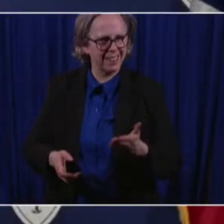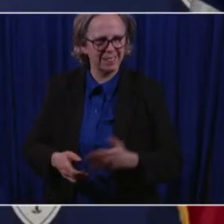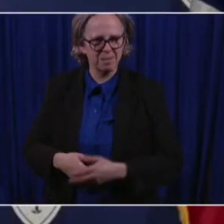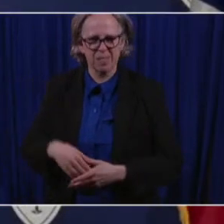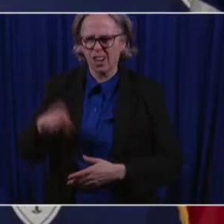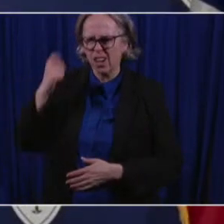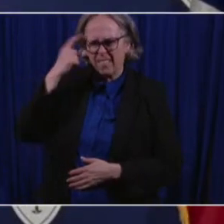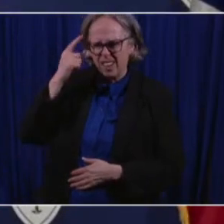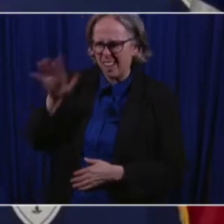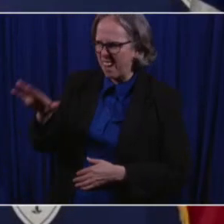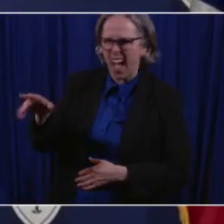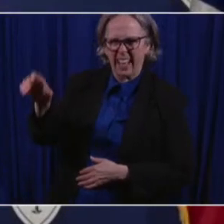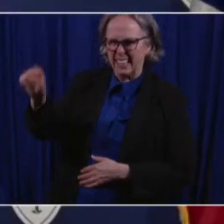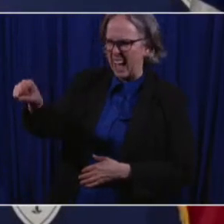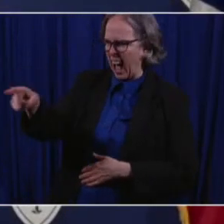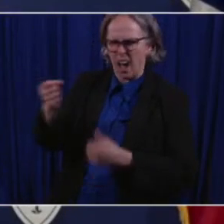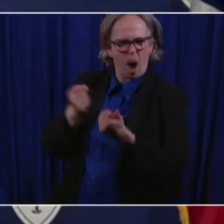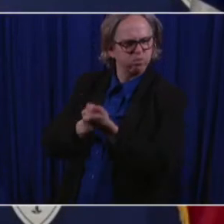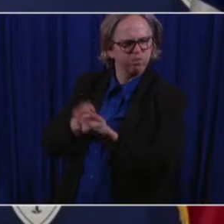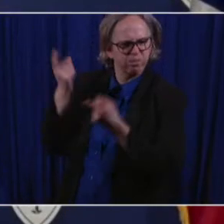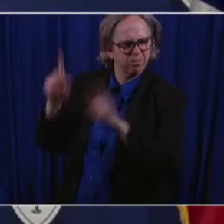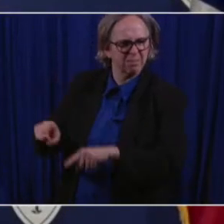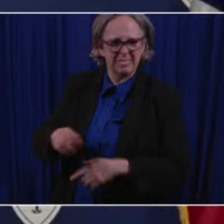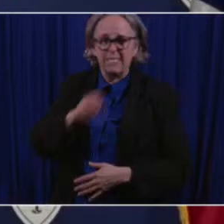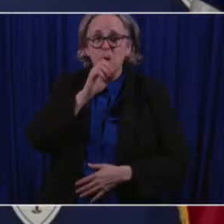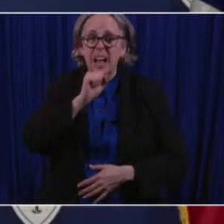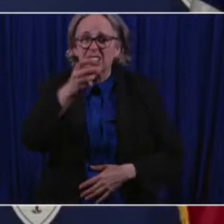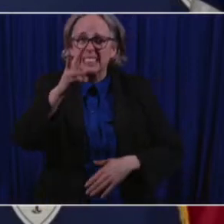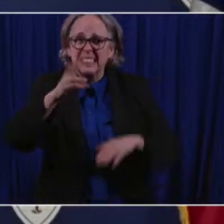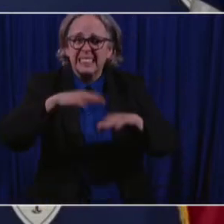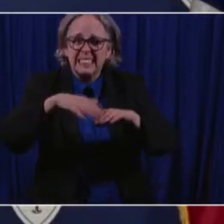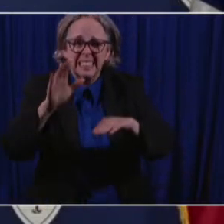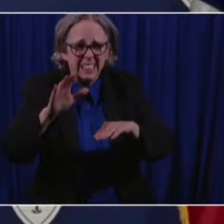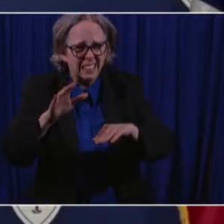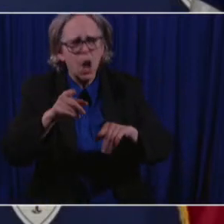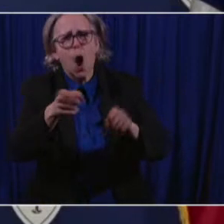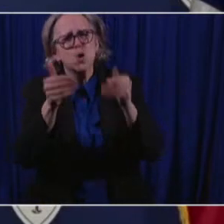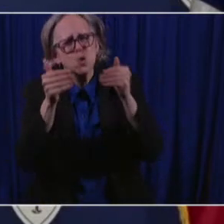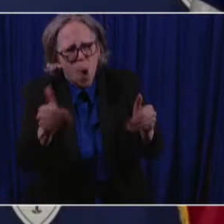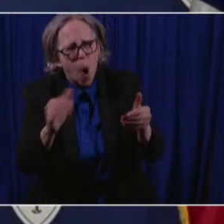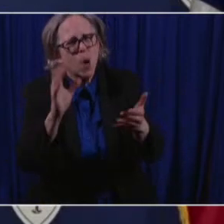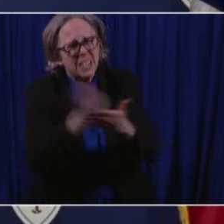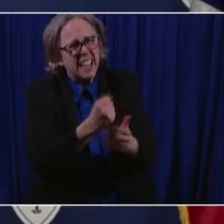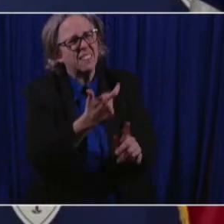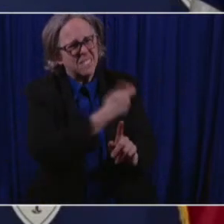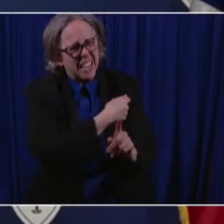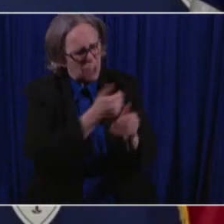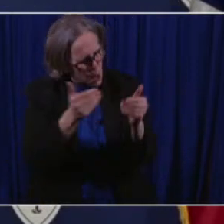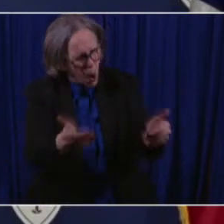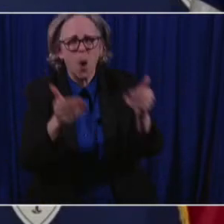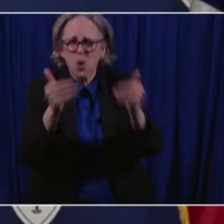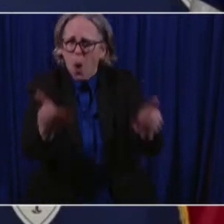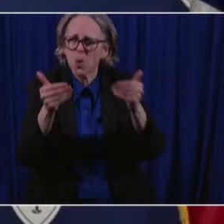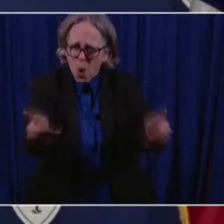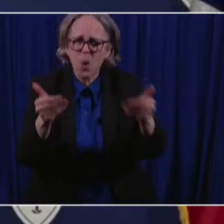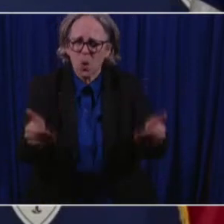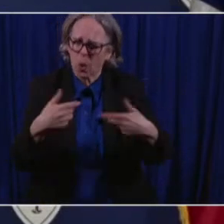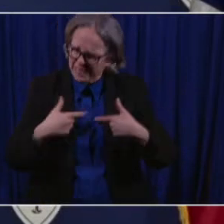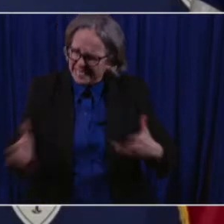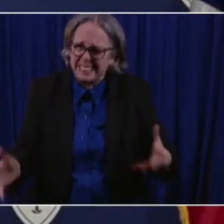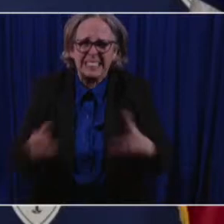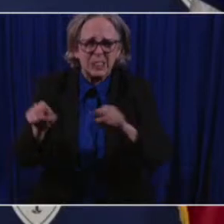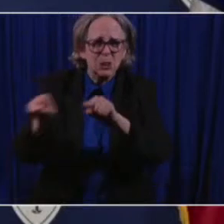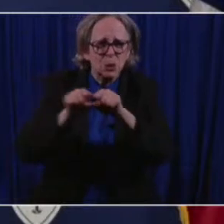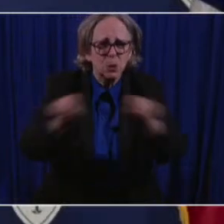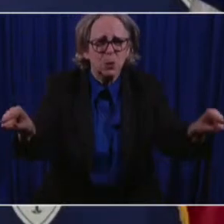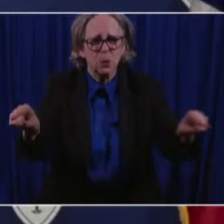16 or over, time to get the child vaccinated. It's really time to do it. We're trying to make it available in